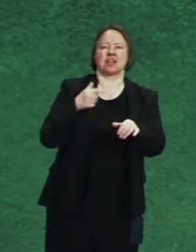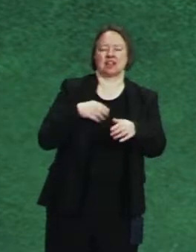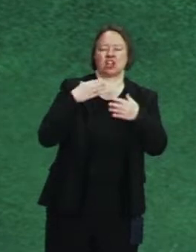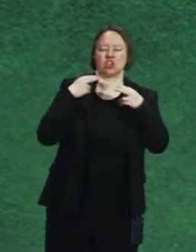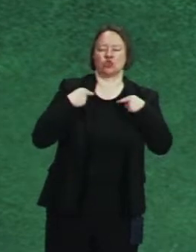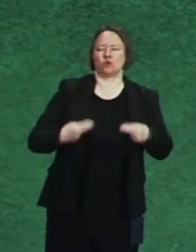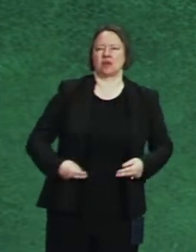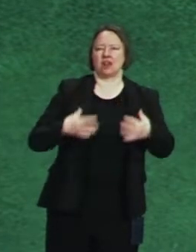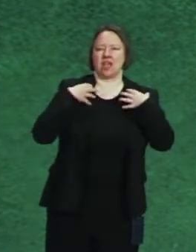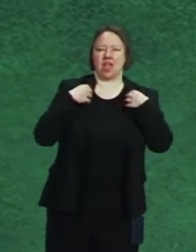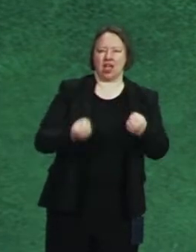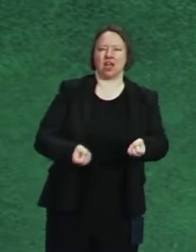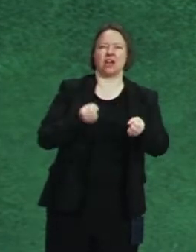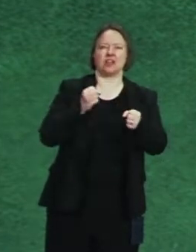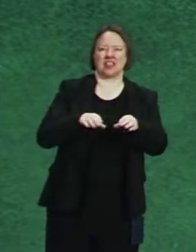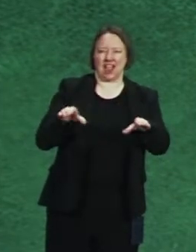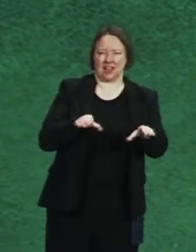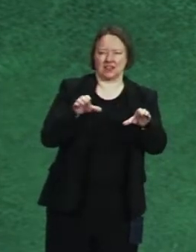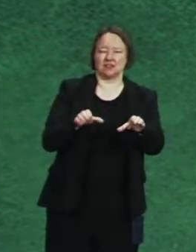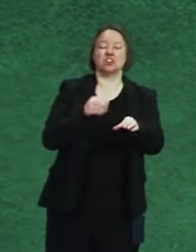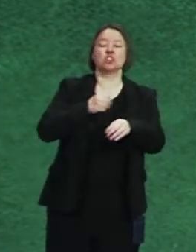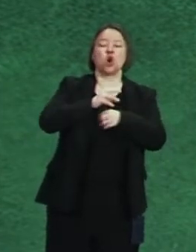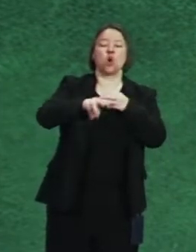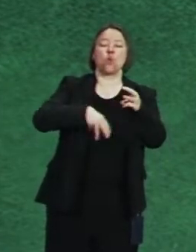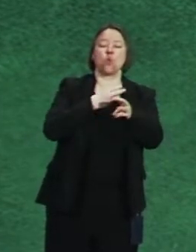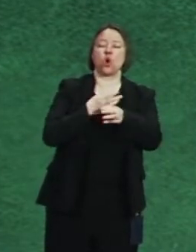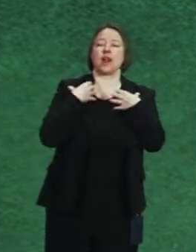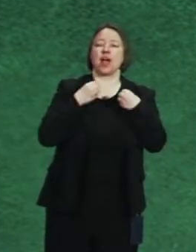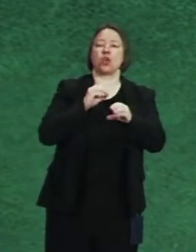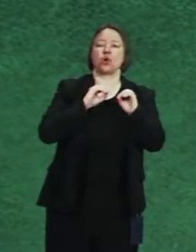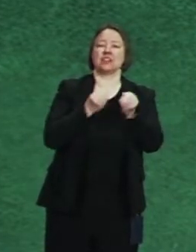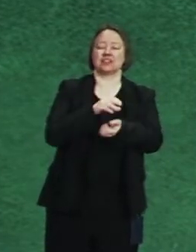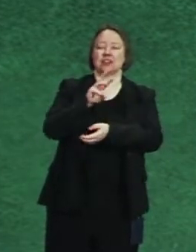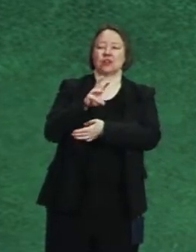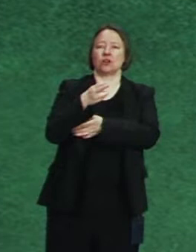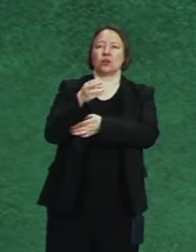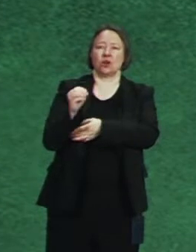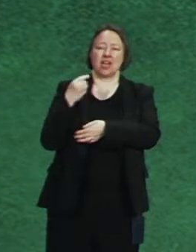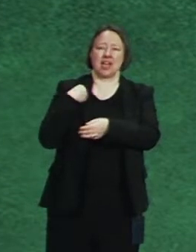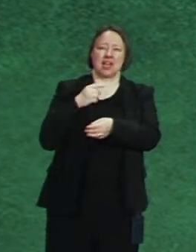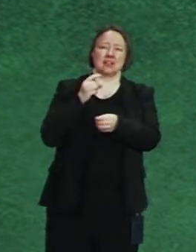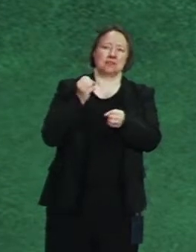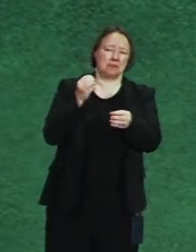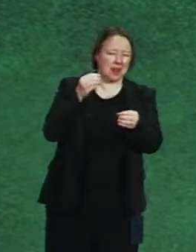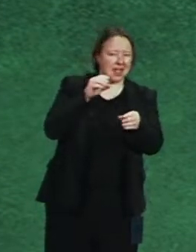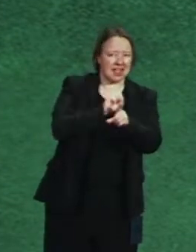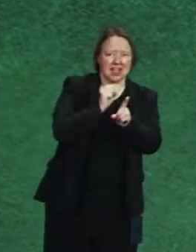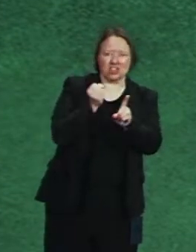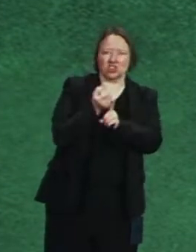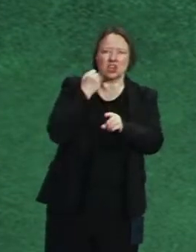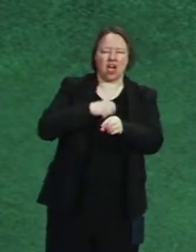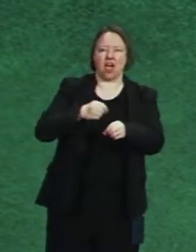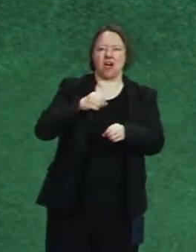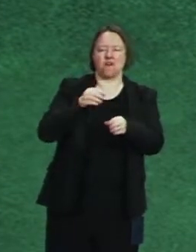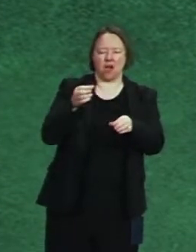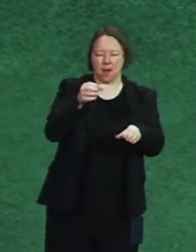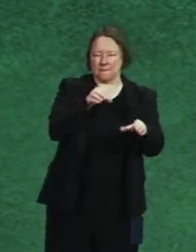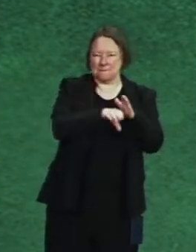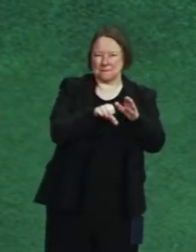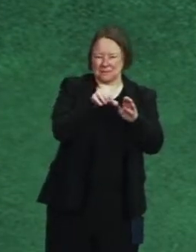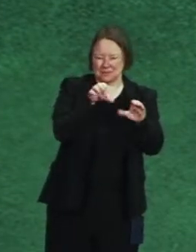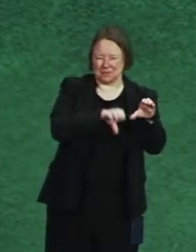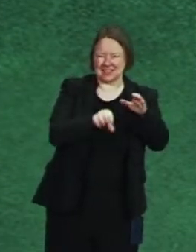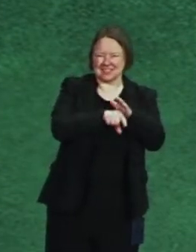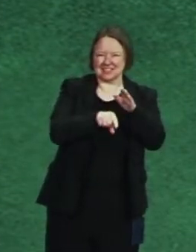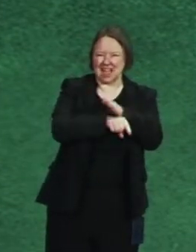activities. The World Health Organization estimates that 1 to 5 million cases of pesticides poisoning occur every year, resulting in